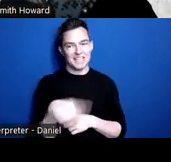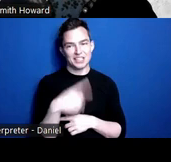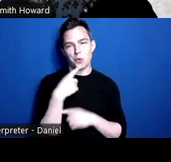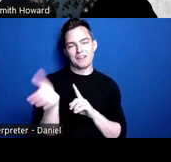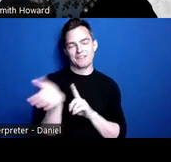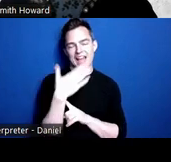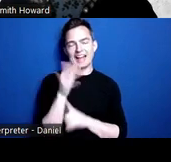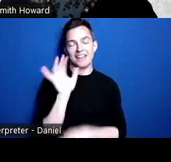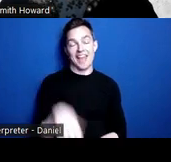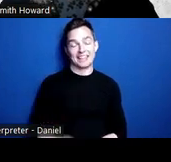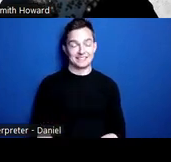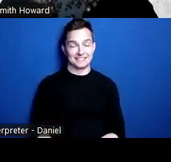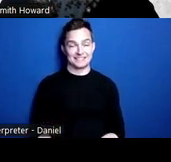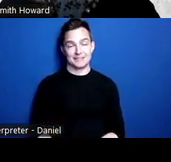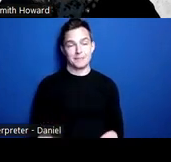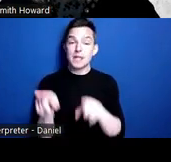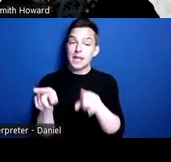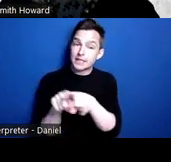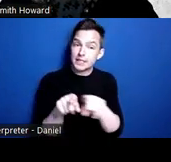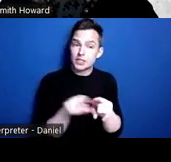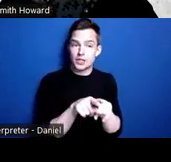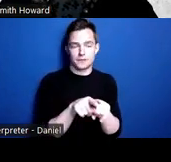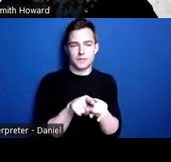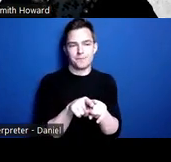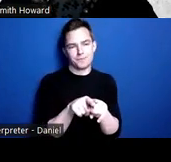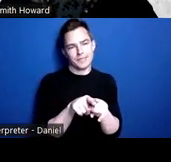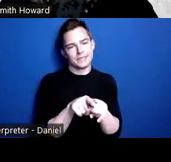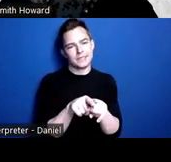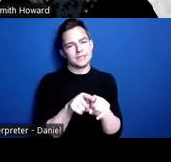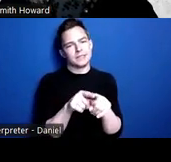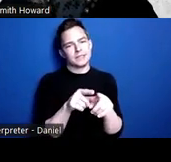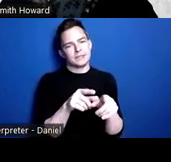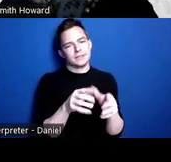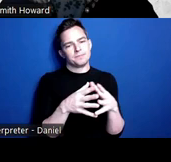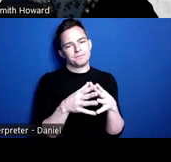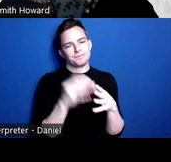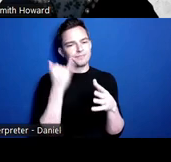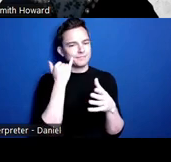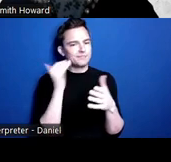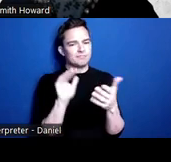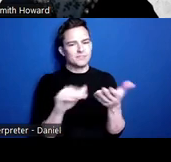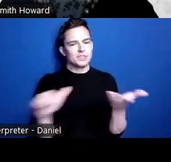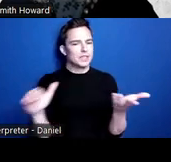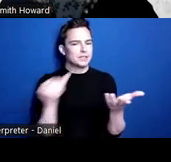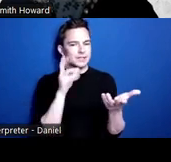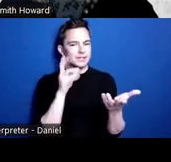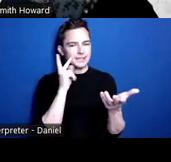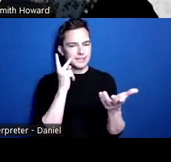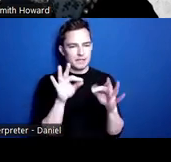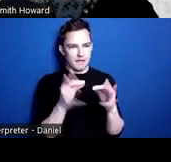flag. But in addition, just practically speaking, when a child doesn't see family and call